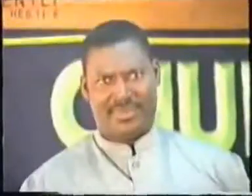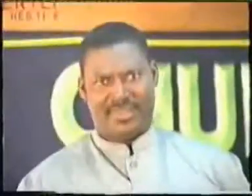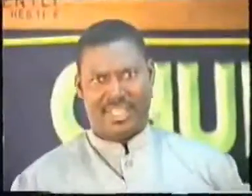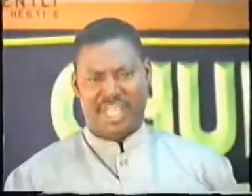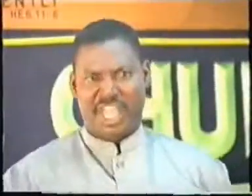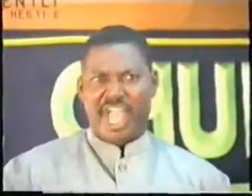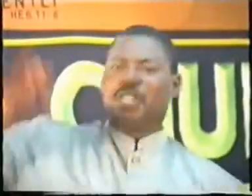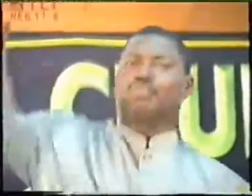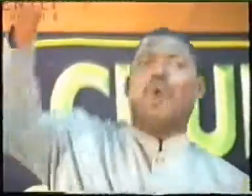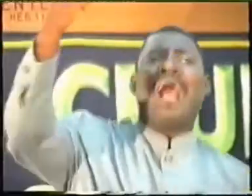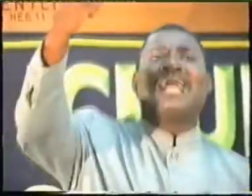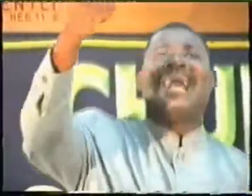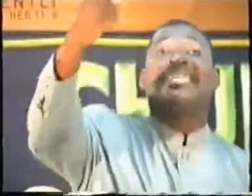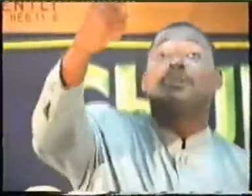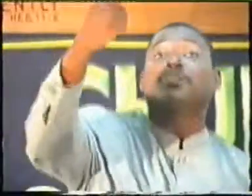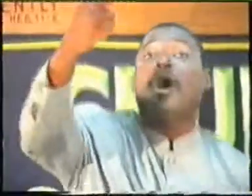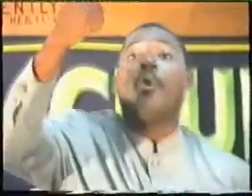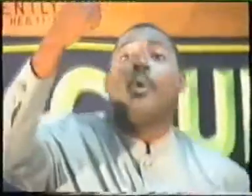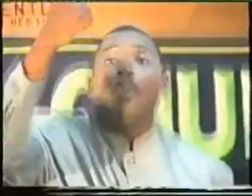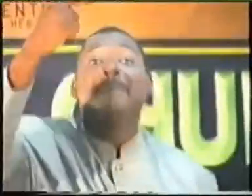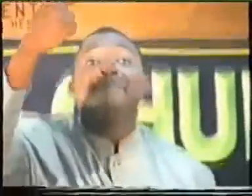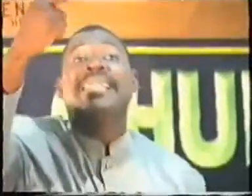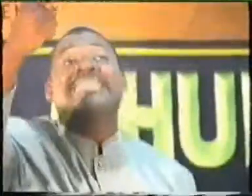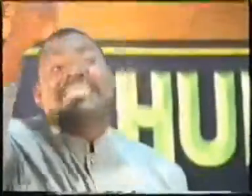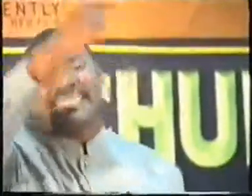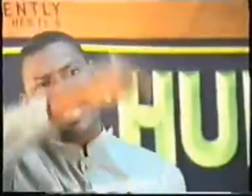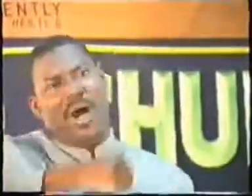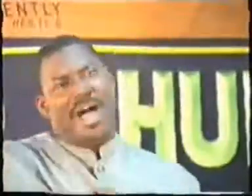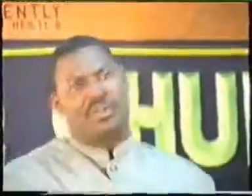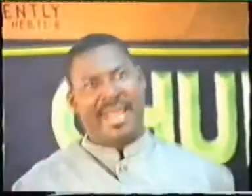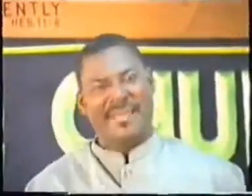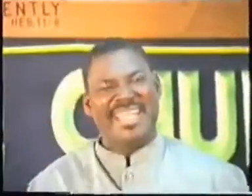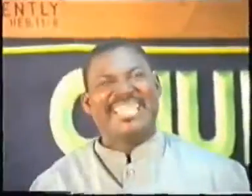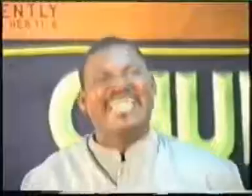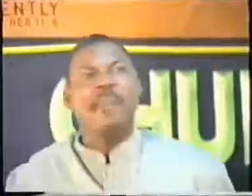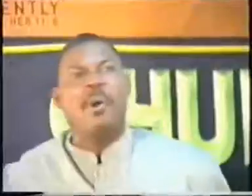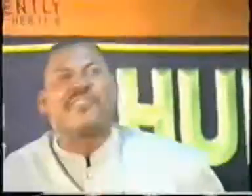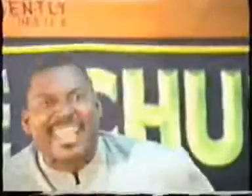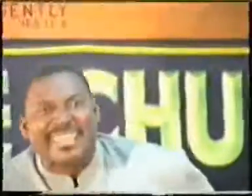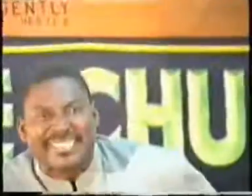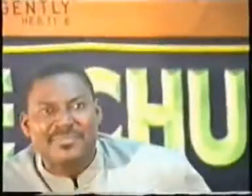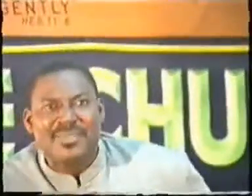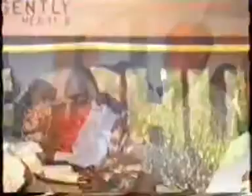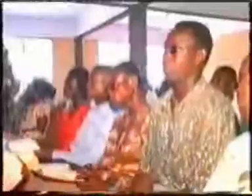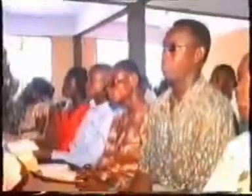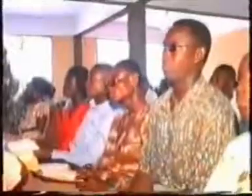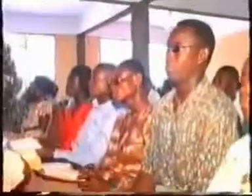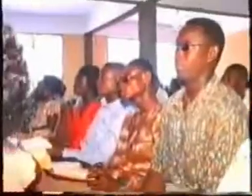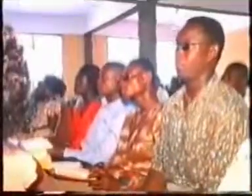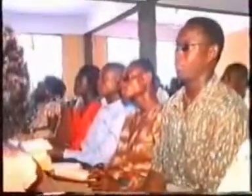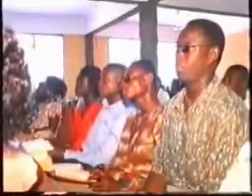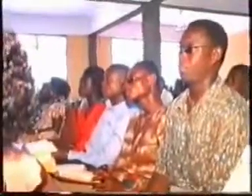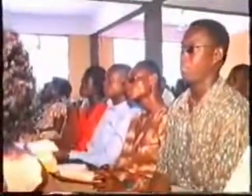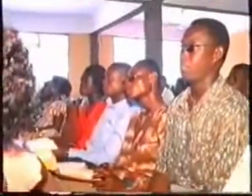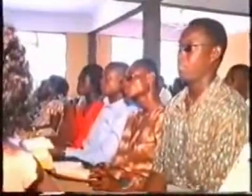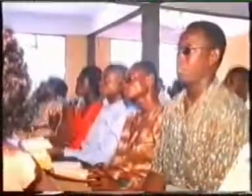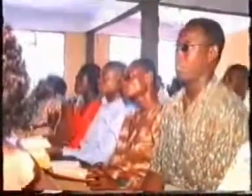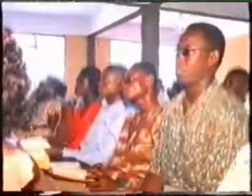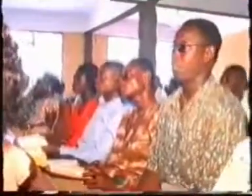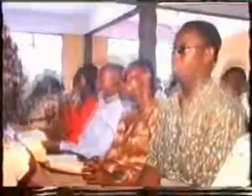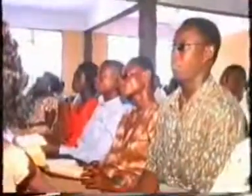no enti so one glass ye tumi ton 1 million cedis e wo asore dem in the name of Christ. What kind